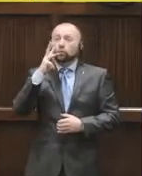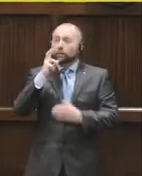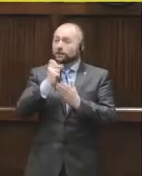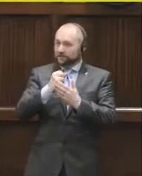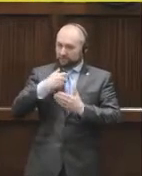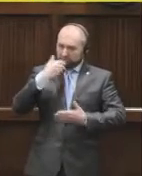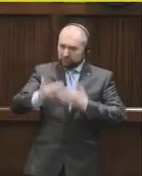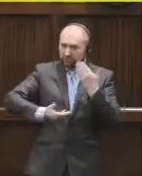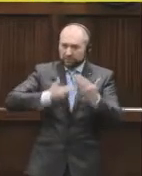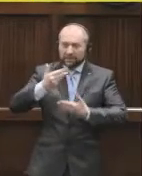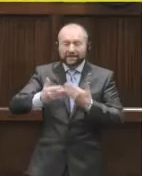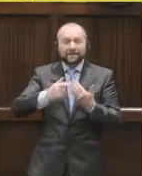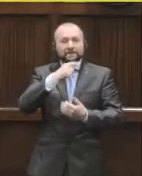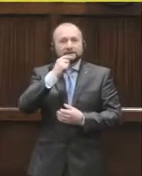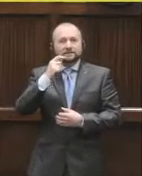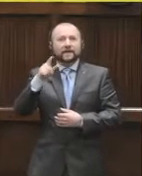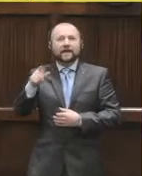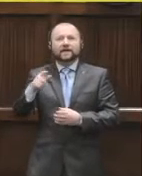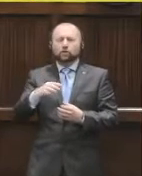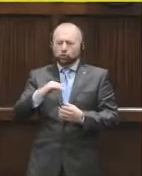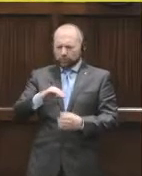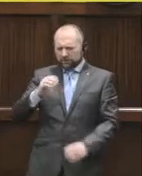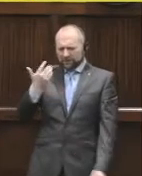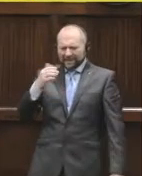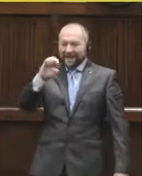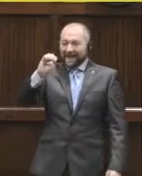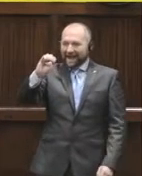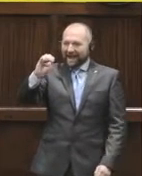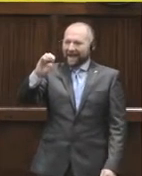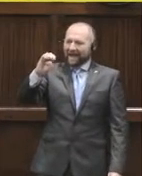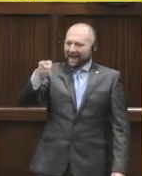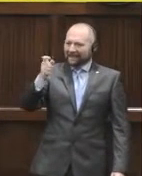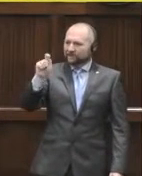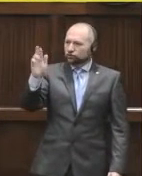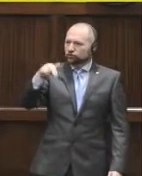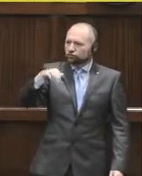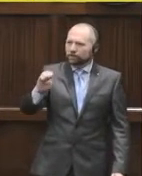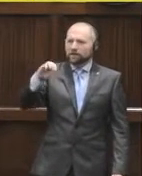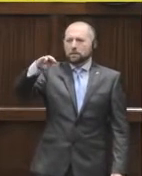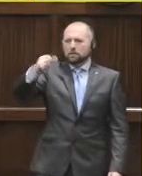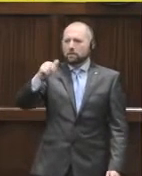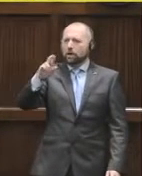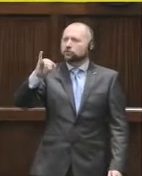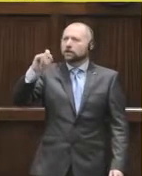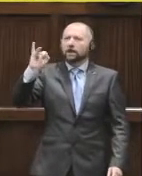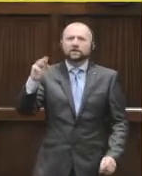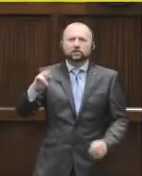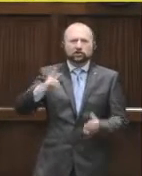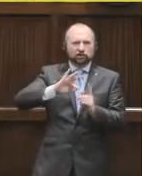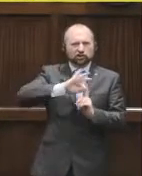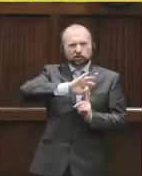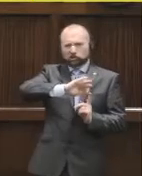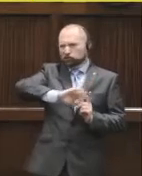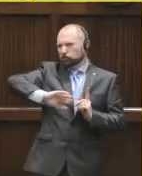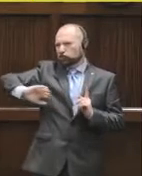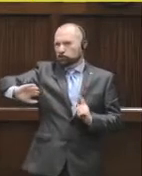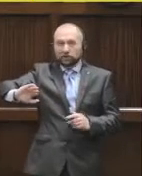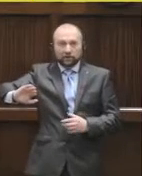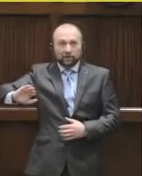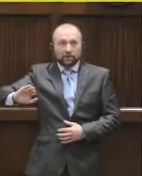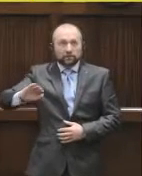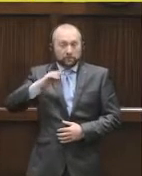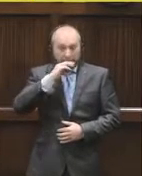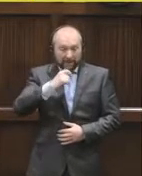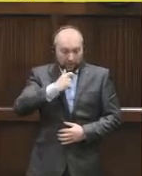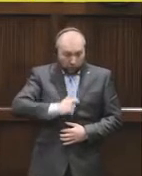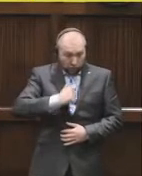that experience as one of extreme marginalisation, and this extends from the personal level